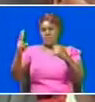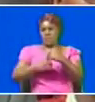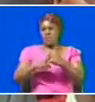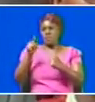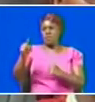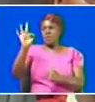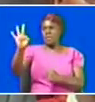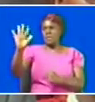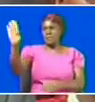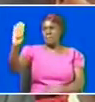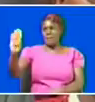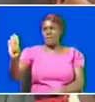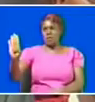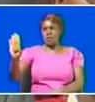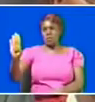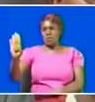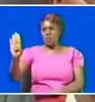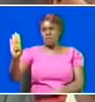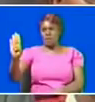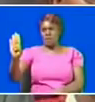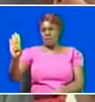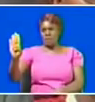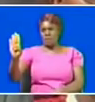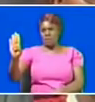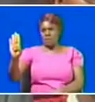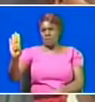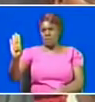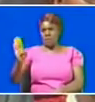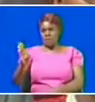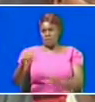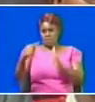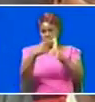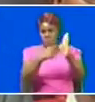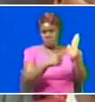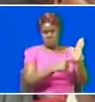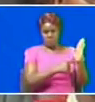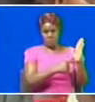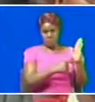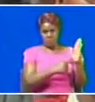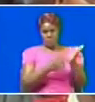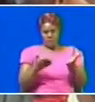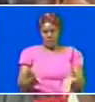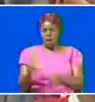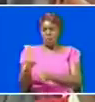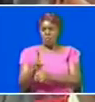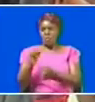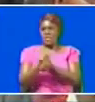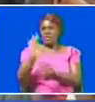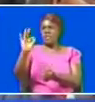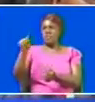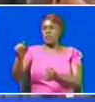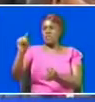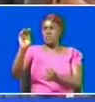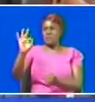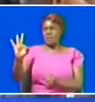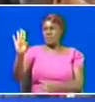billion. The ceiling was broken down as follows: recurrent expenditure 13.3